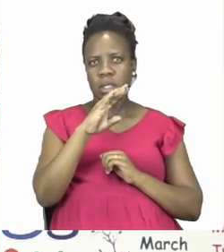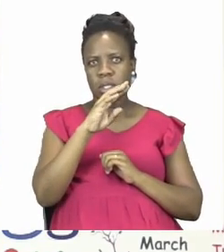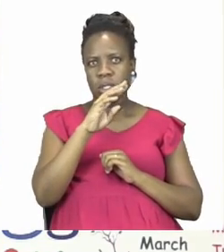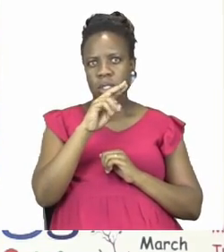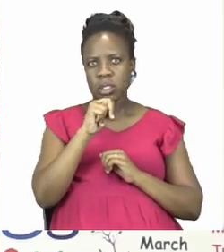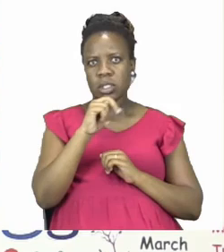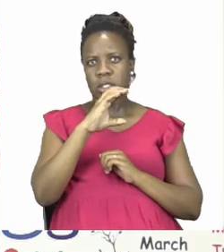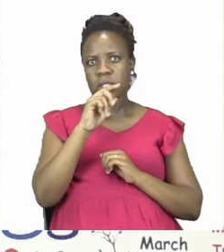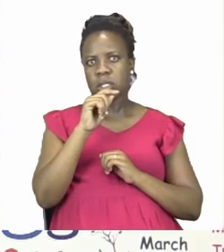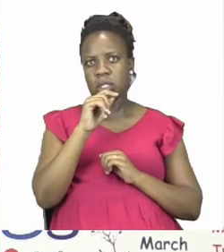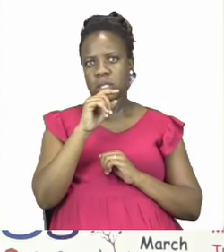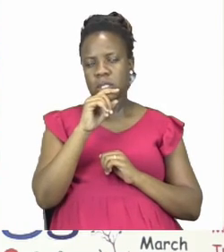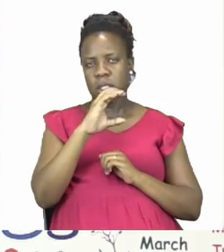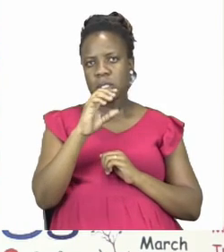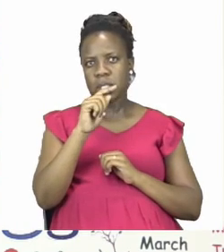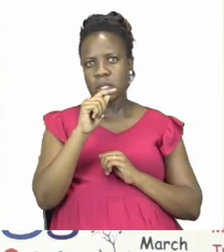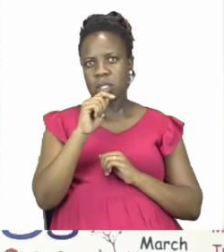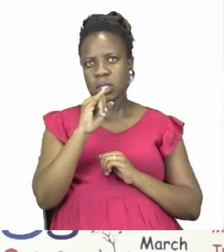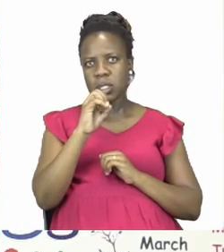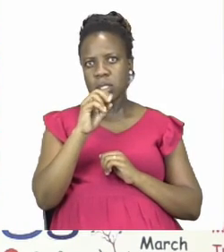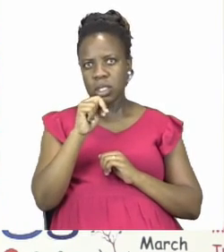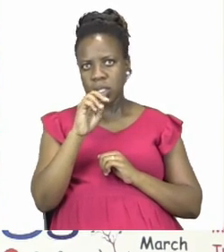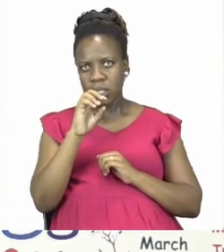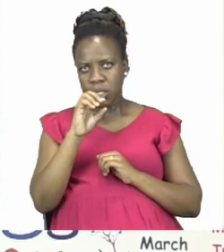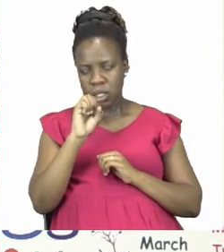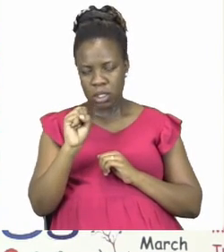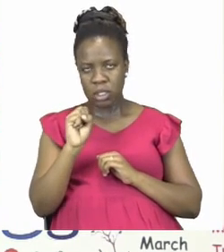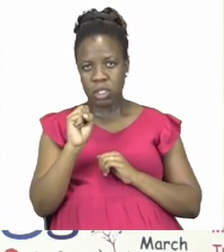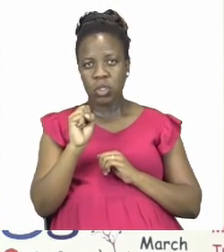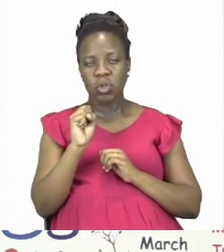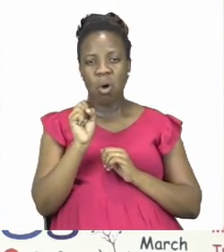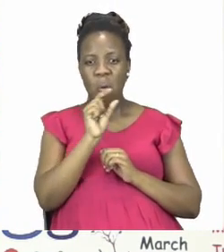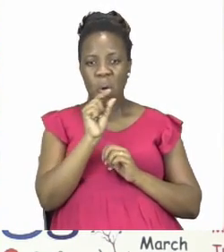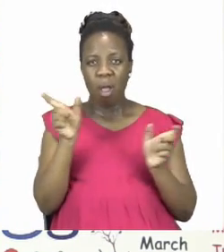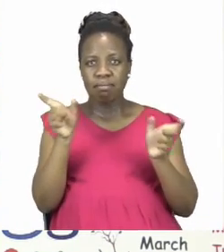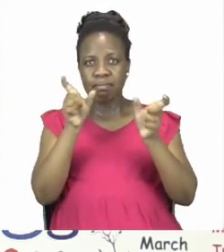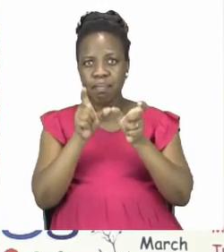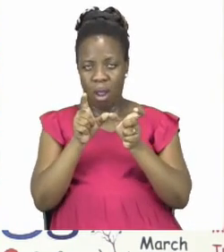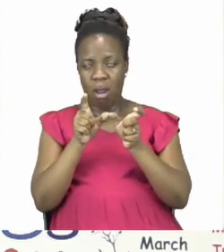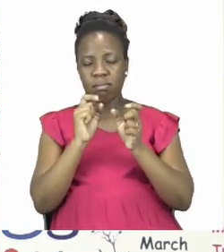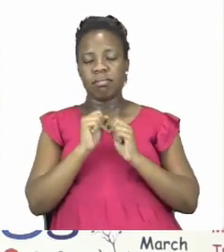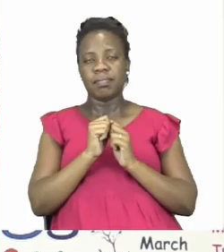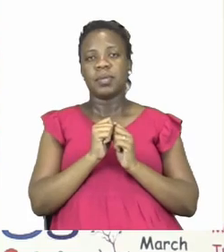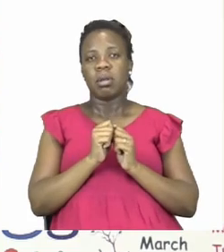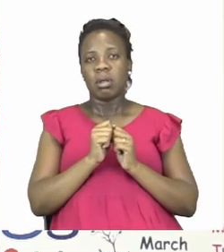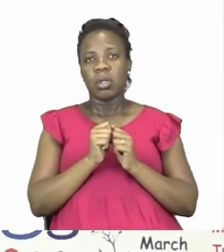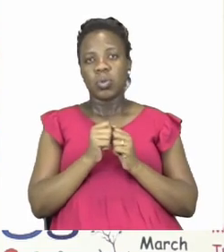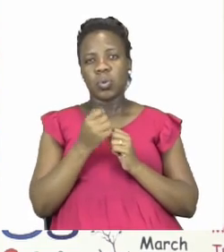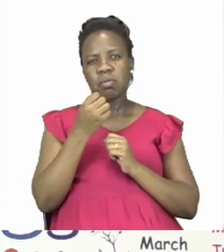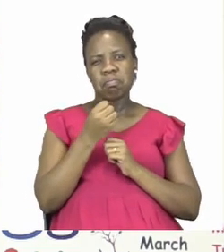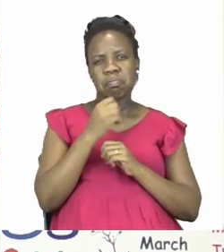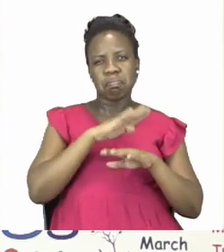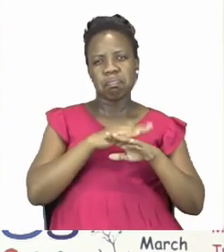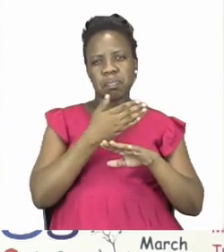have conjunctions, remember, joining words. So here we have the example, but. So here you can